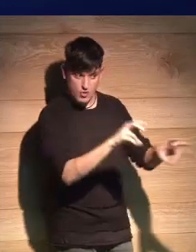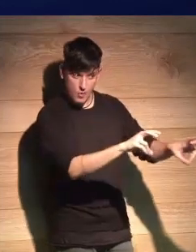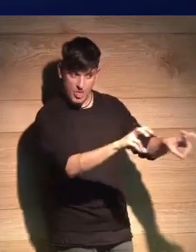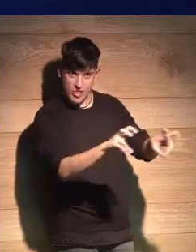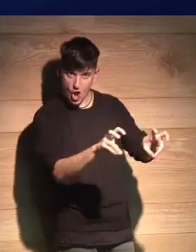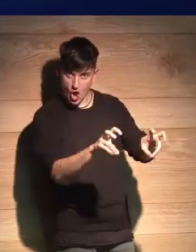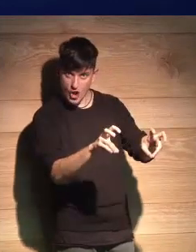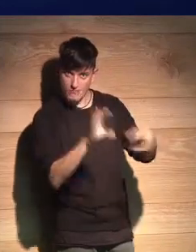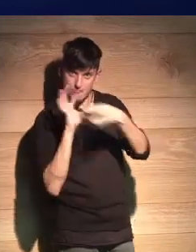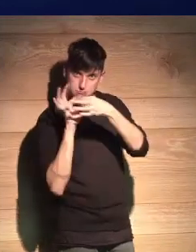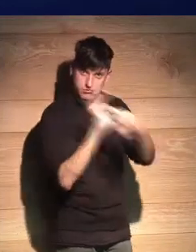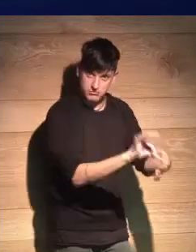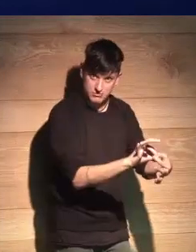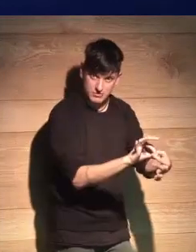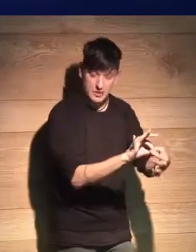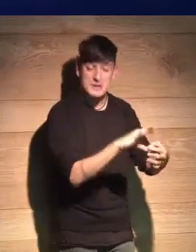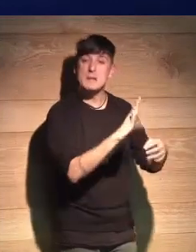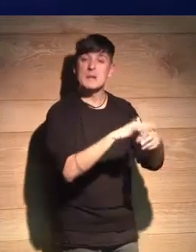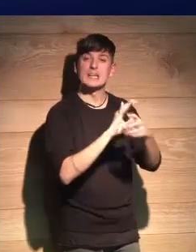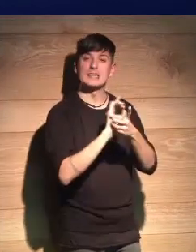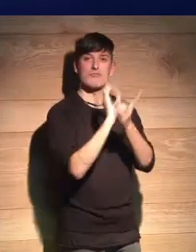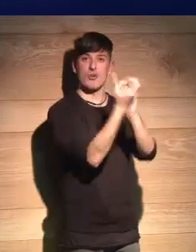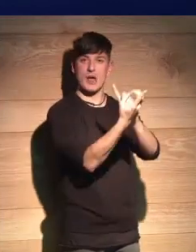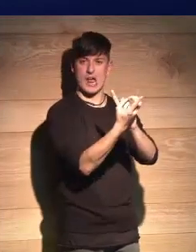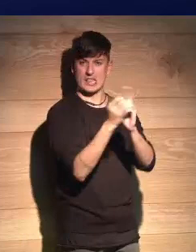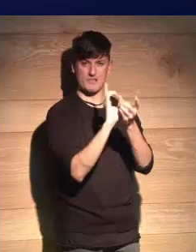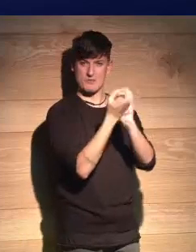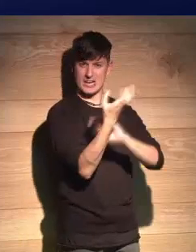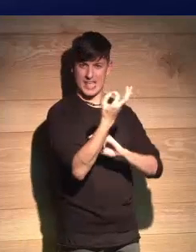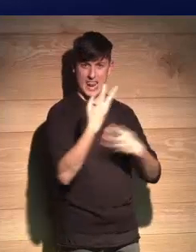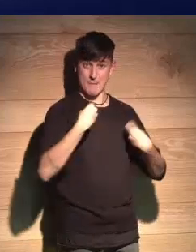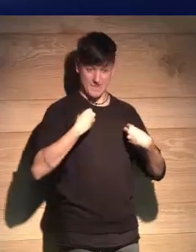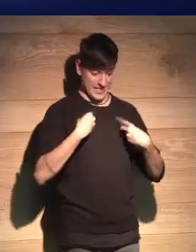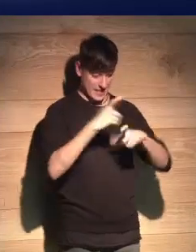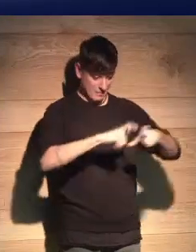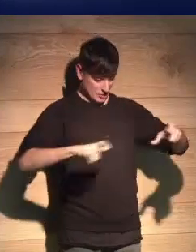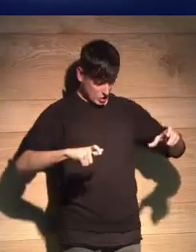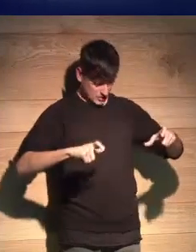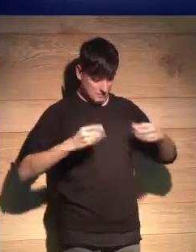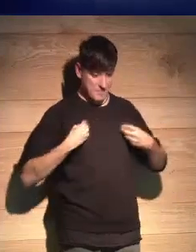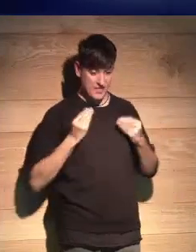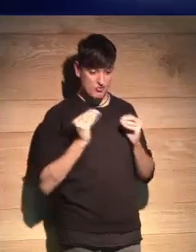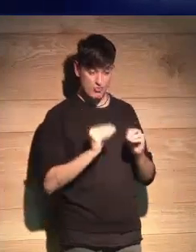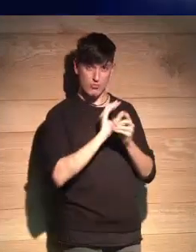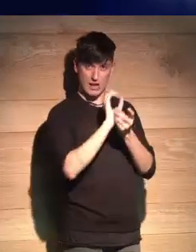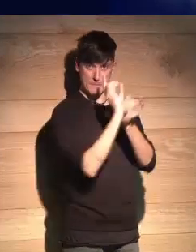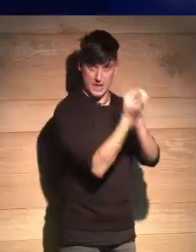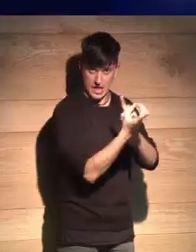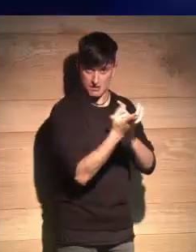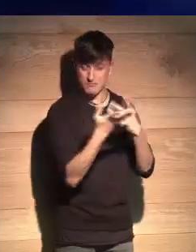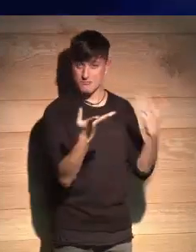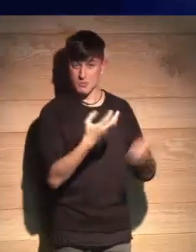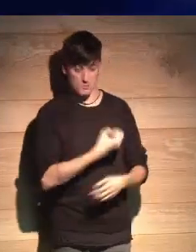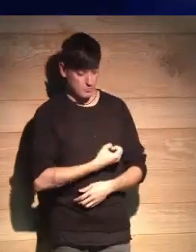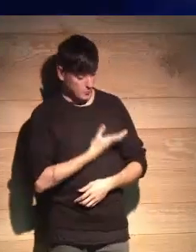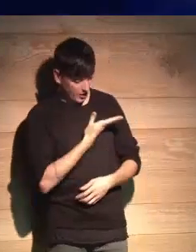embraces innovation in order to transform the life of people.